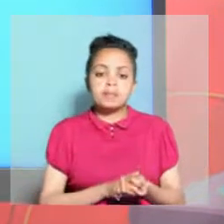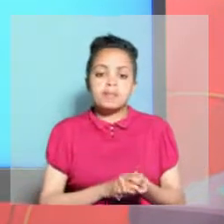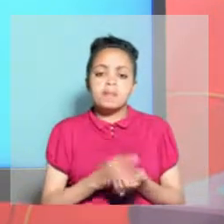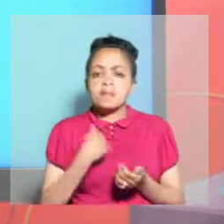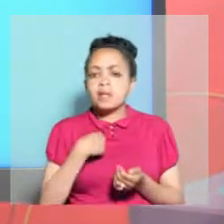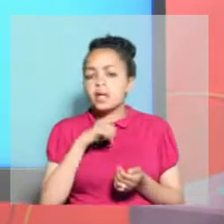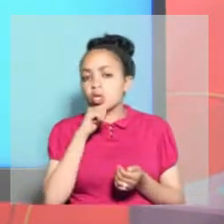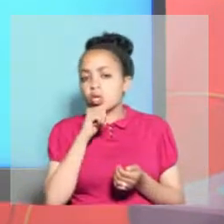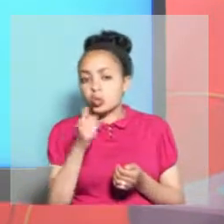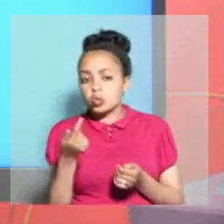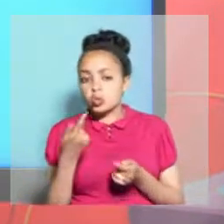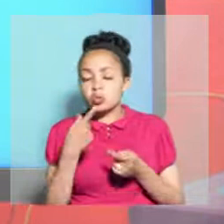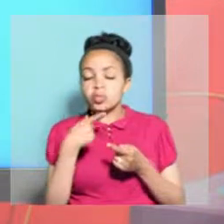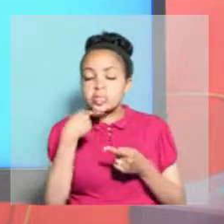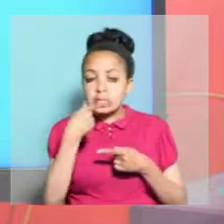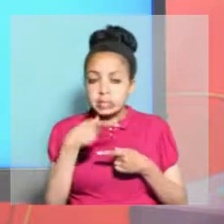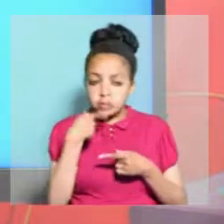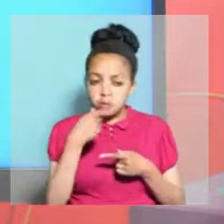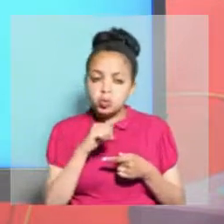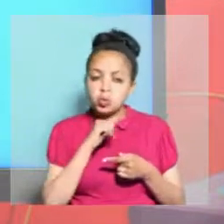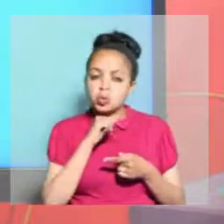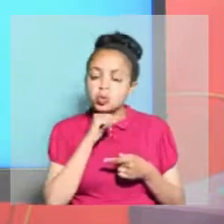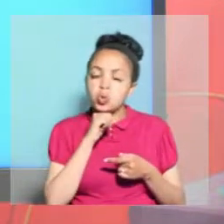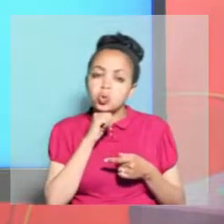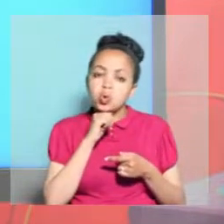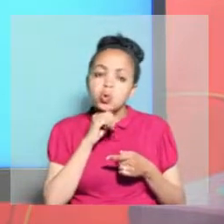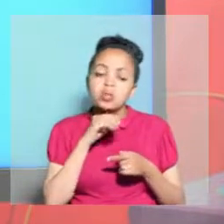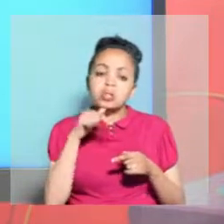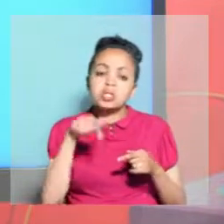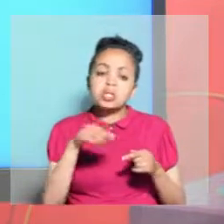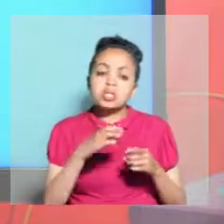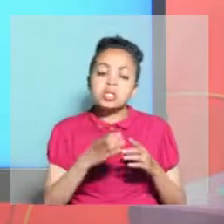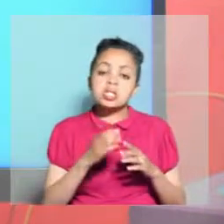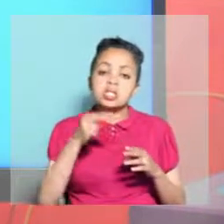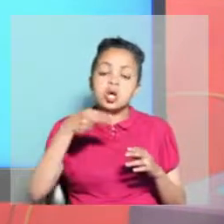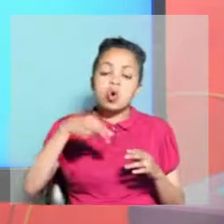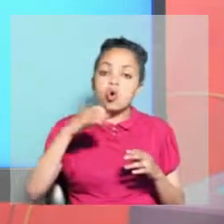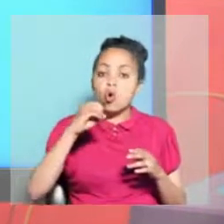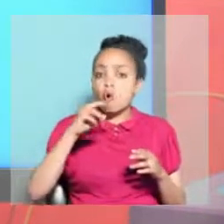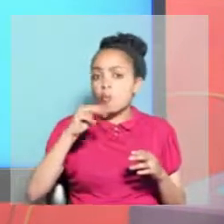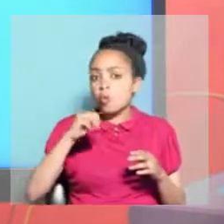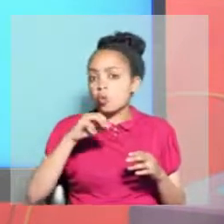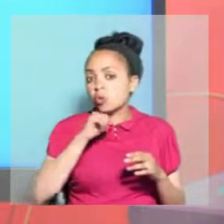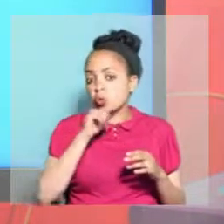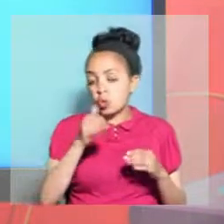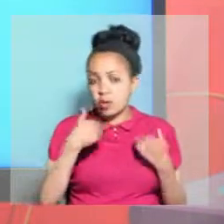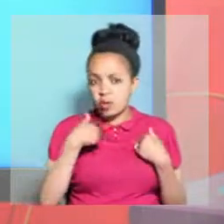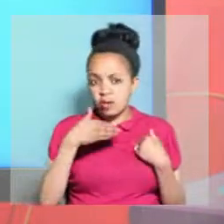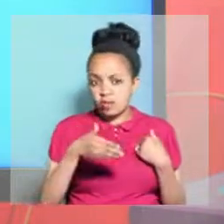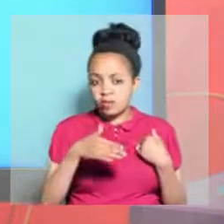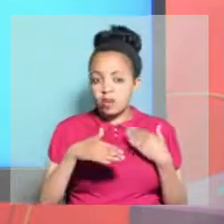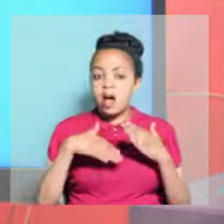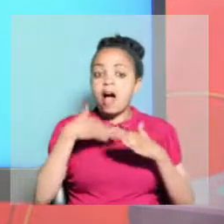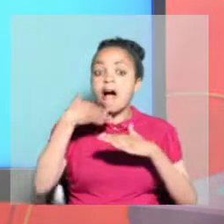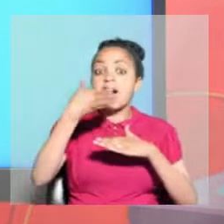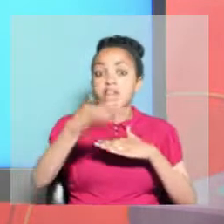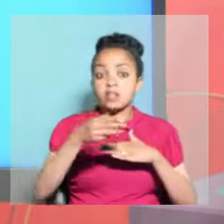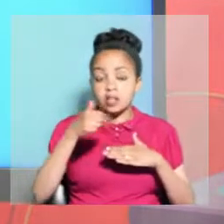We are not come to speak no more about homologous chromosome after anaphase II.